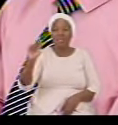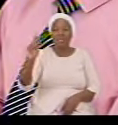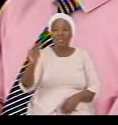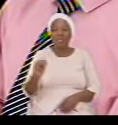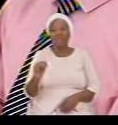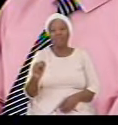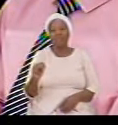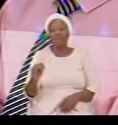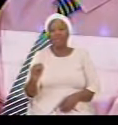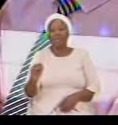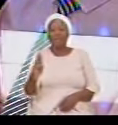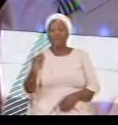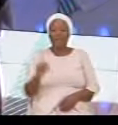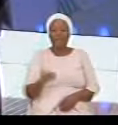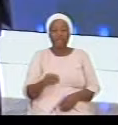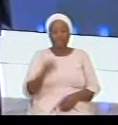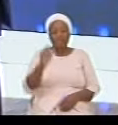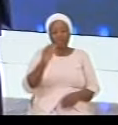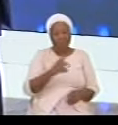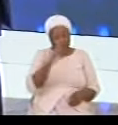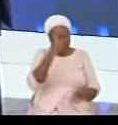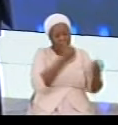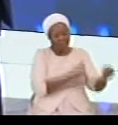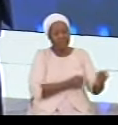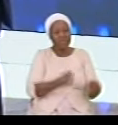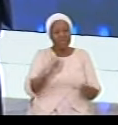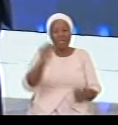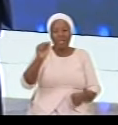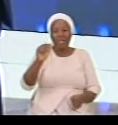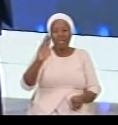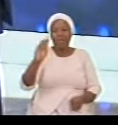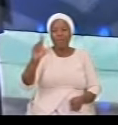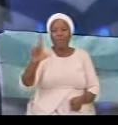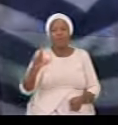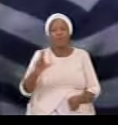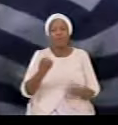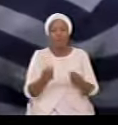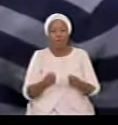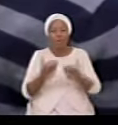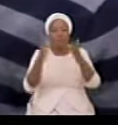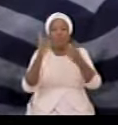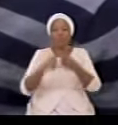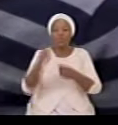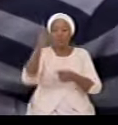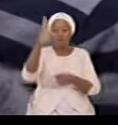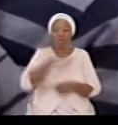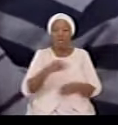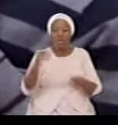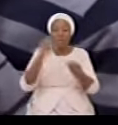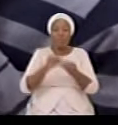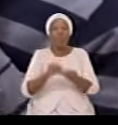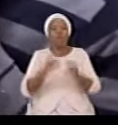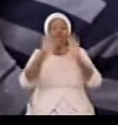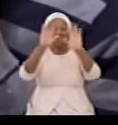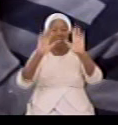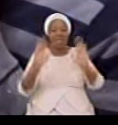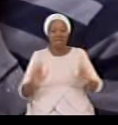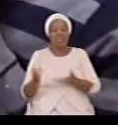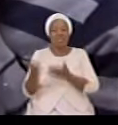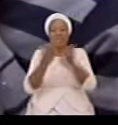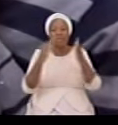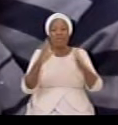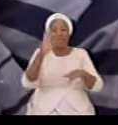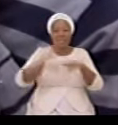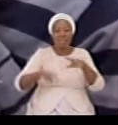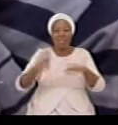By faith, Abel offered unto God a more excellent sacrifice than Cain, by